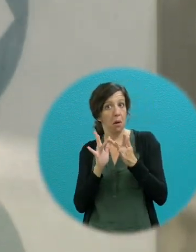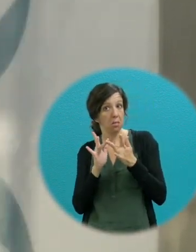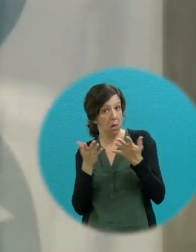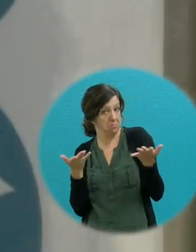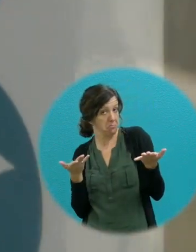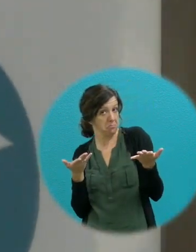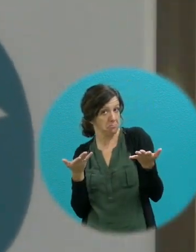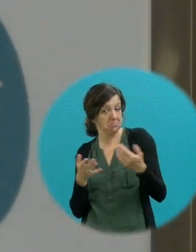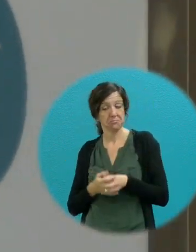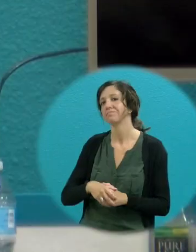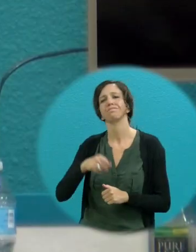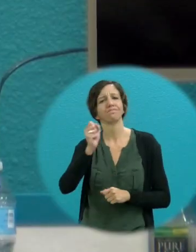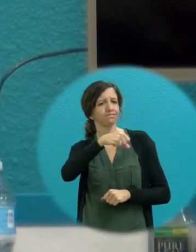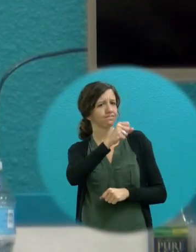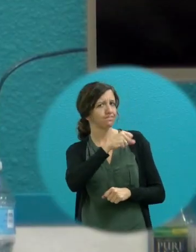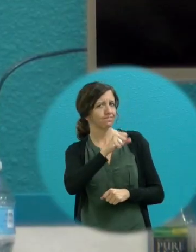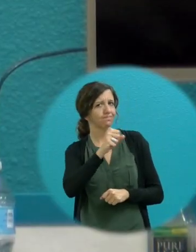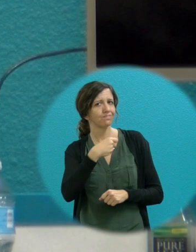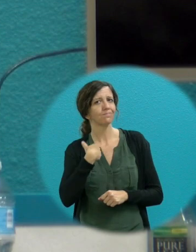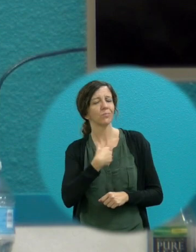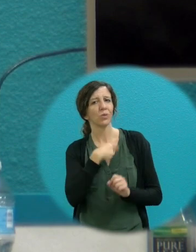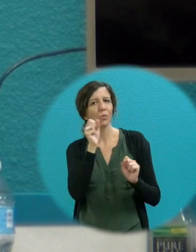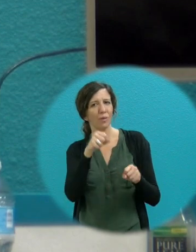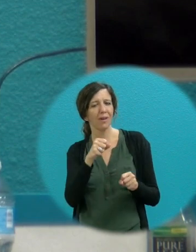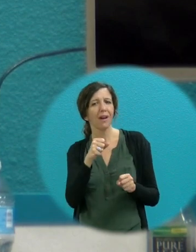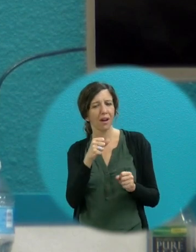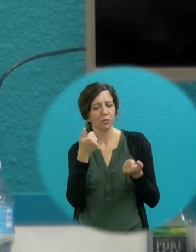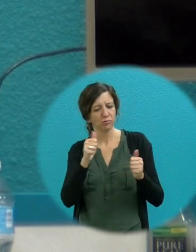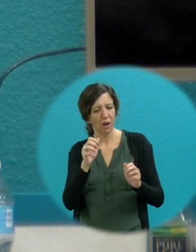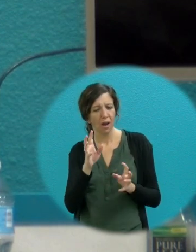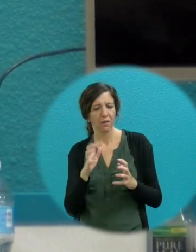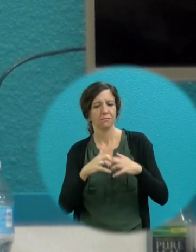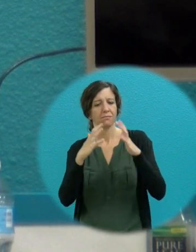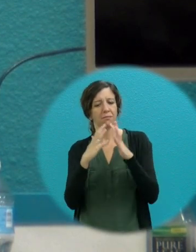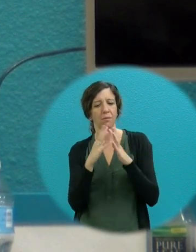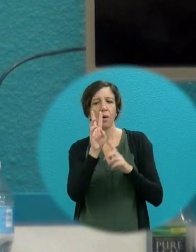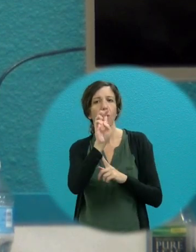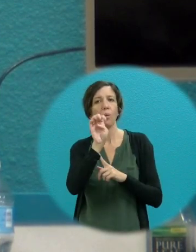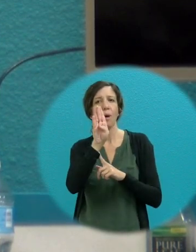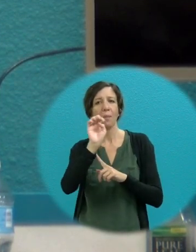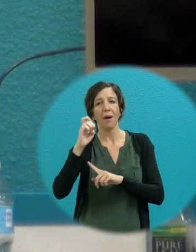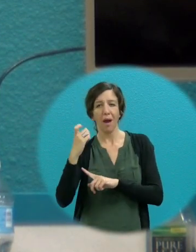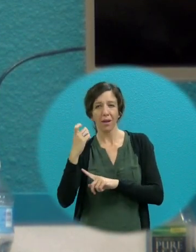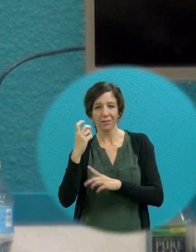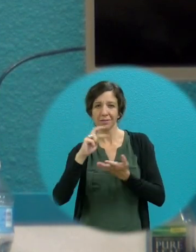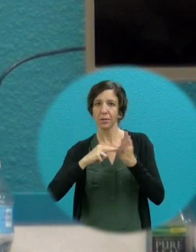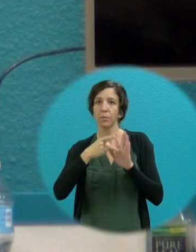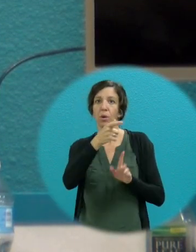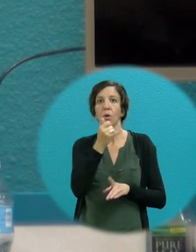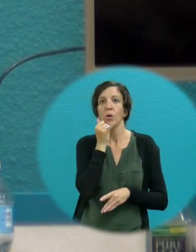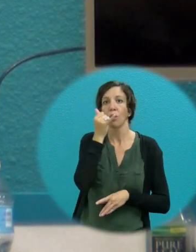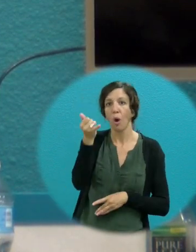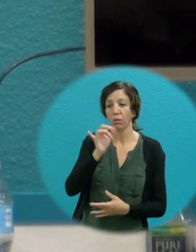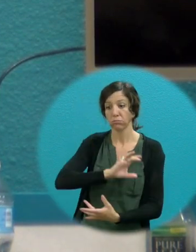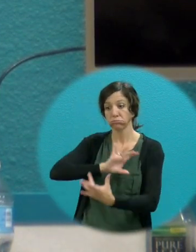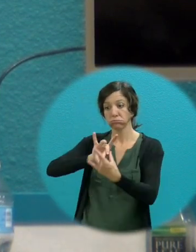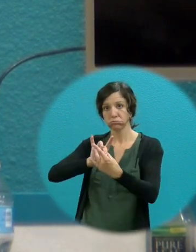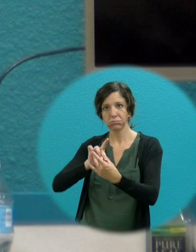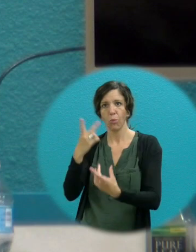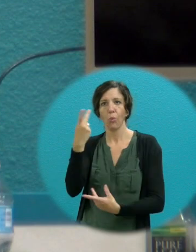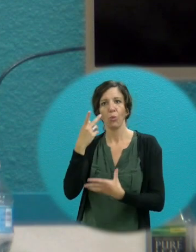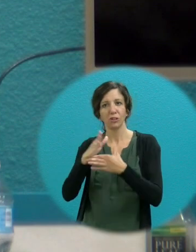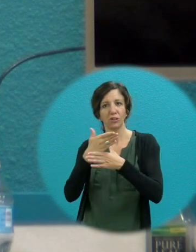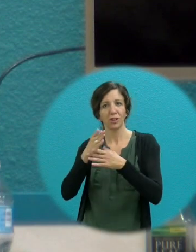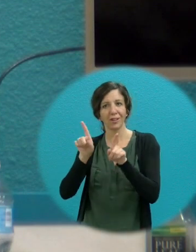We could definitely work on like a WebEx where you could dial in and see the screen that we're seeing, and you could have we could have a